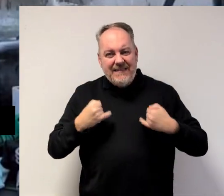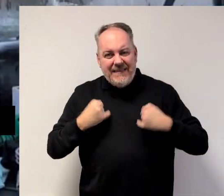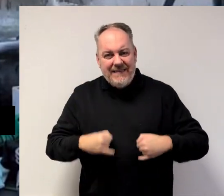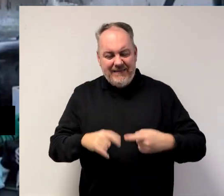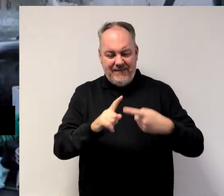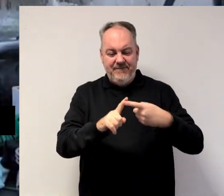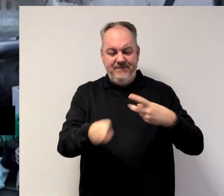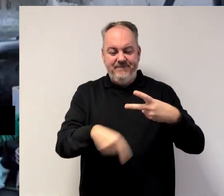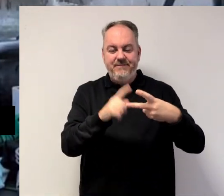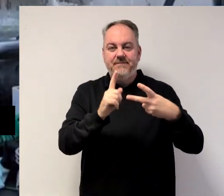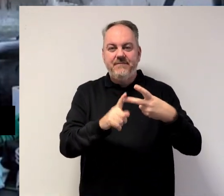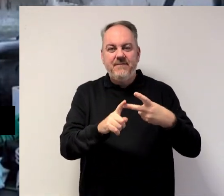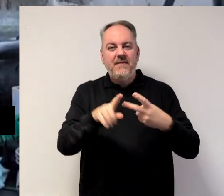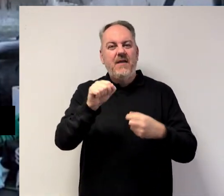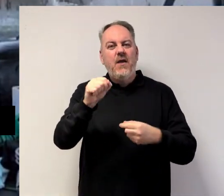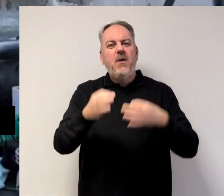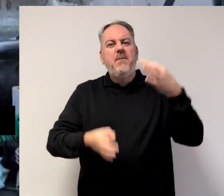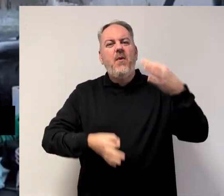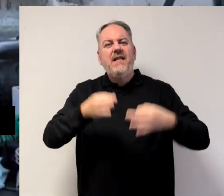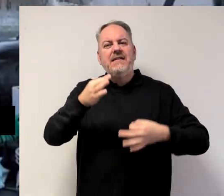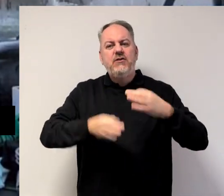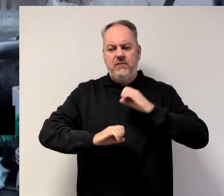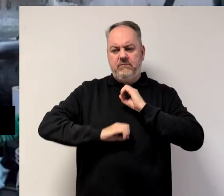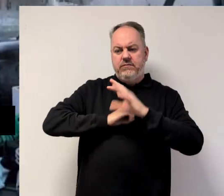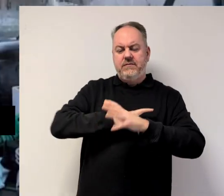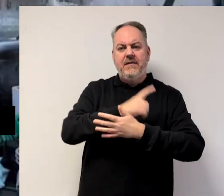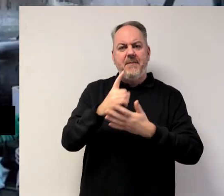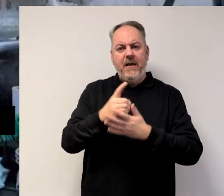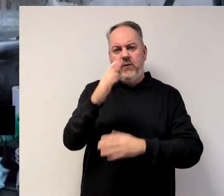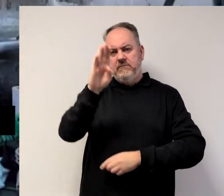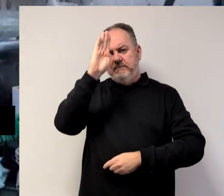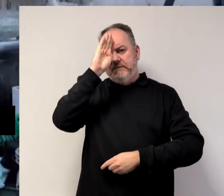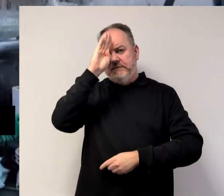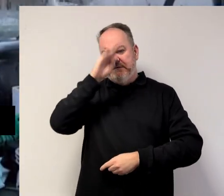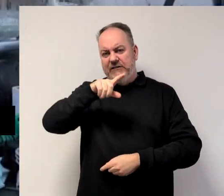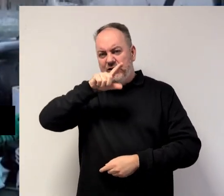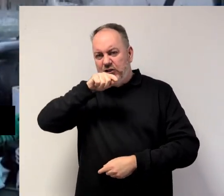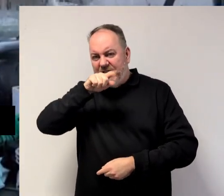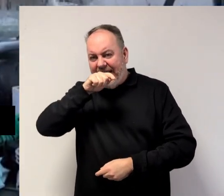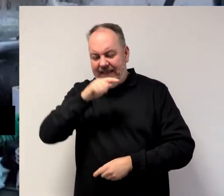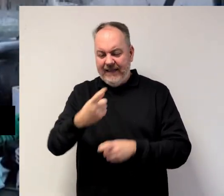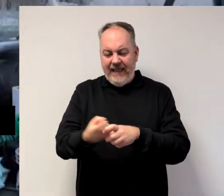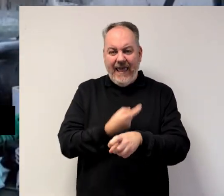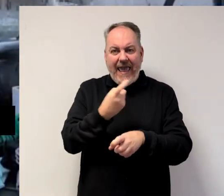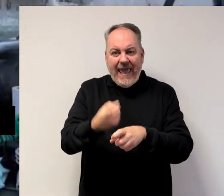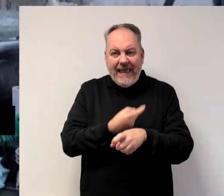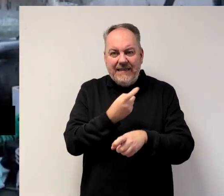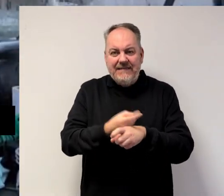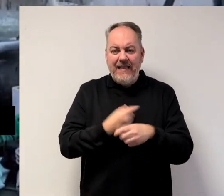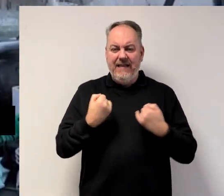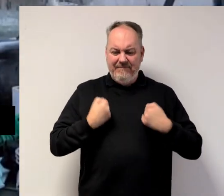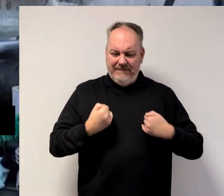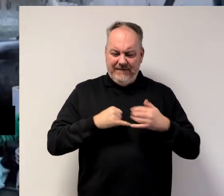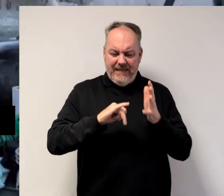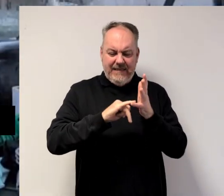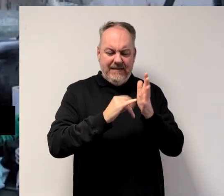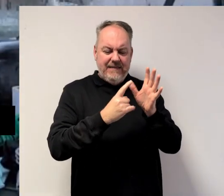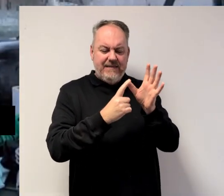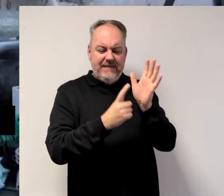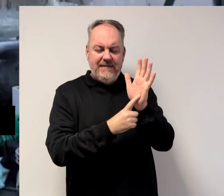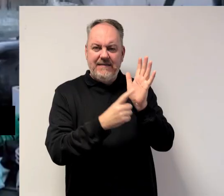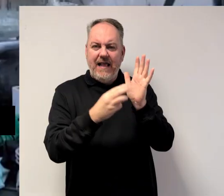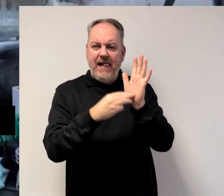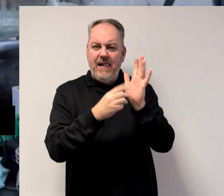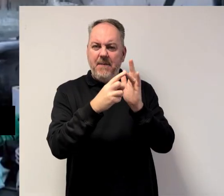our chickens and salmonella. Recently, we've got ultra processed